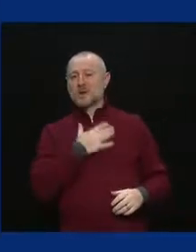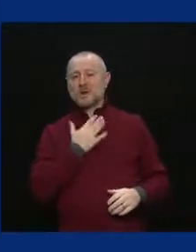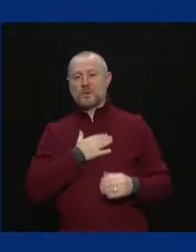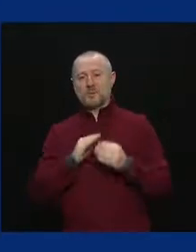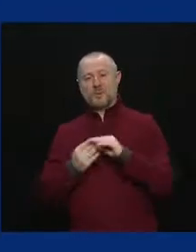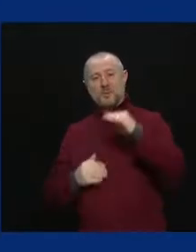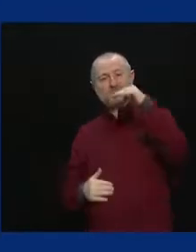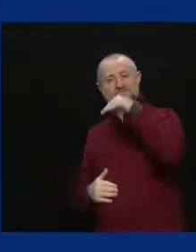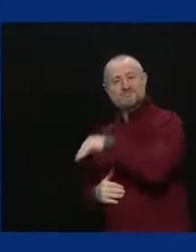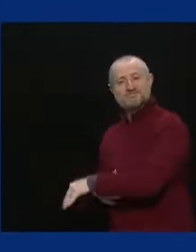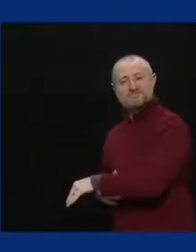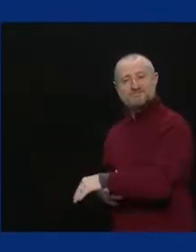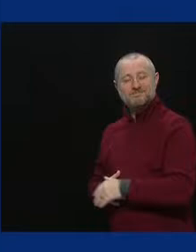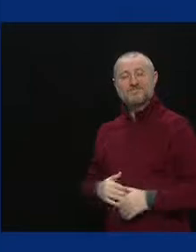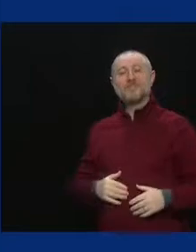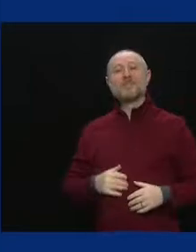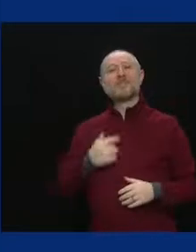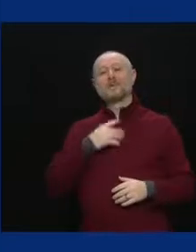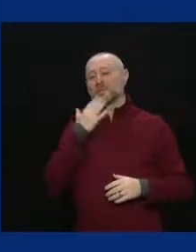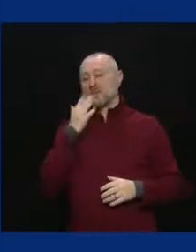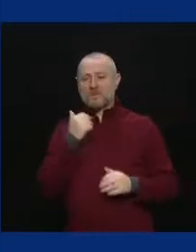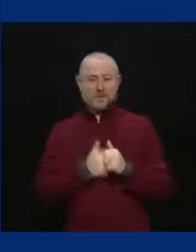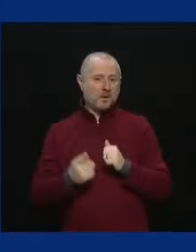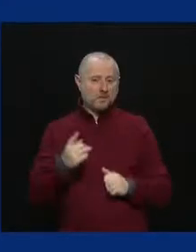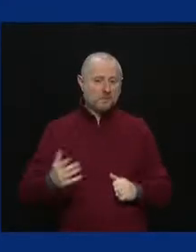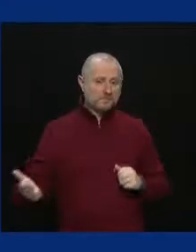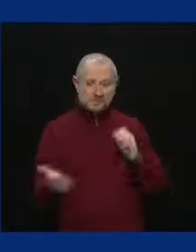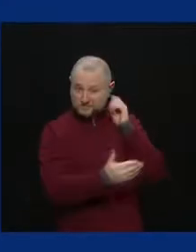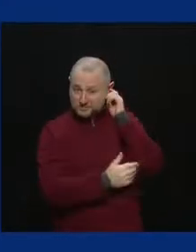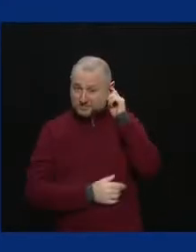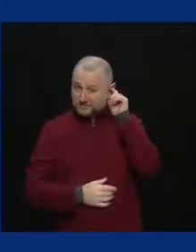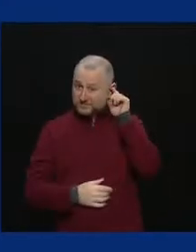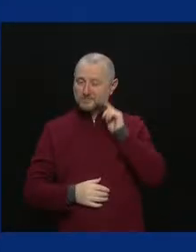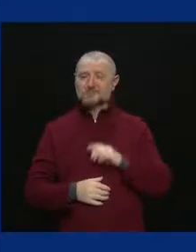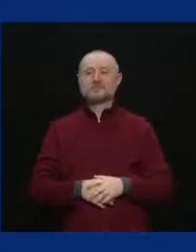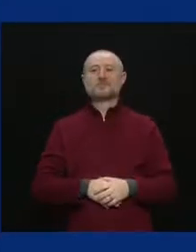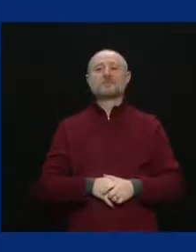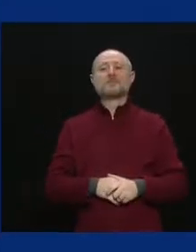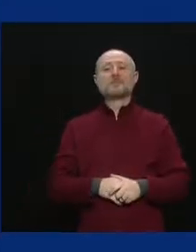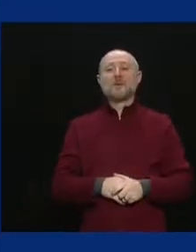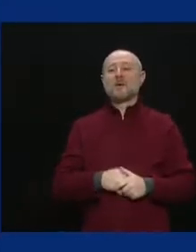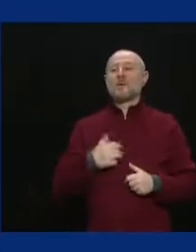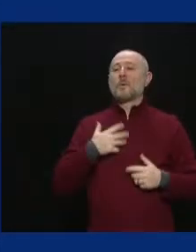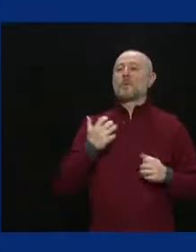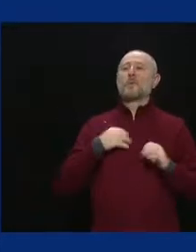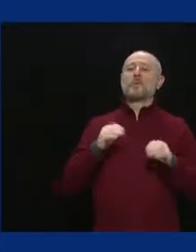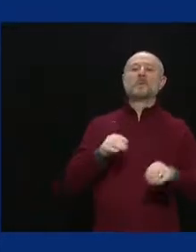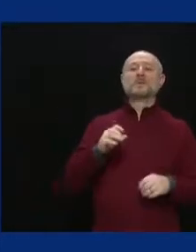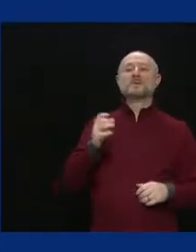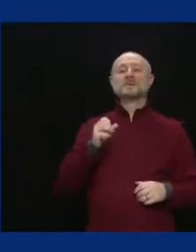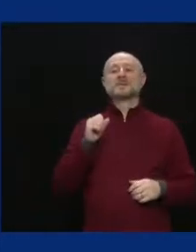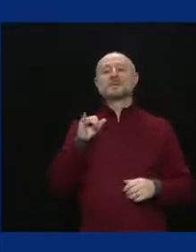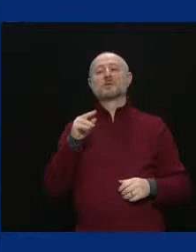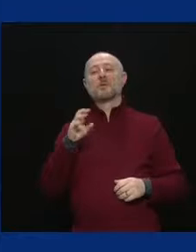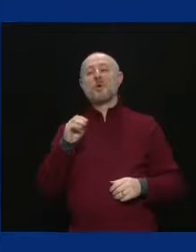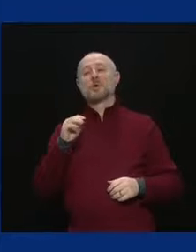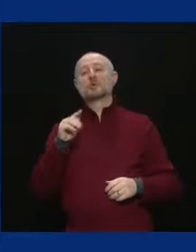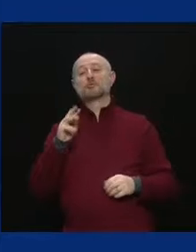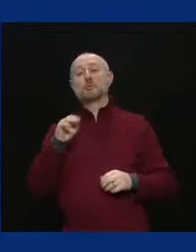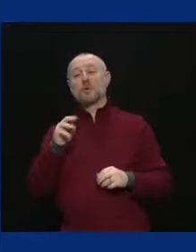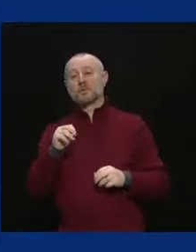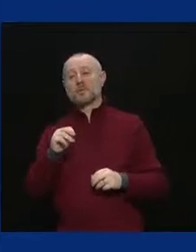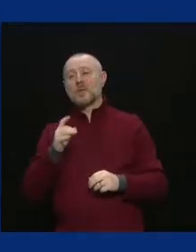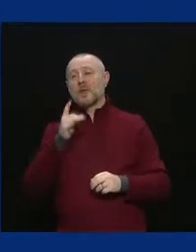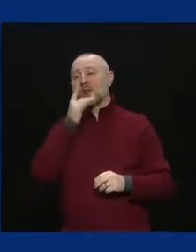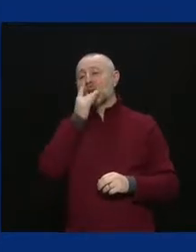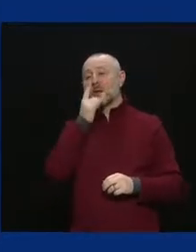here. Just want to put a spotlight or a synchrotron-like source on the work that's being done right here, because you are